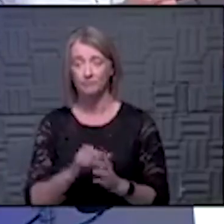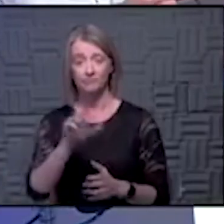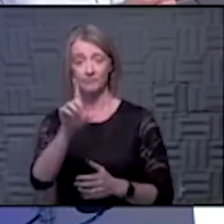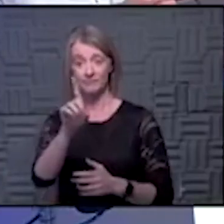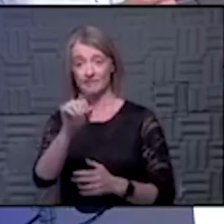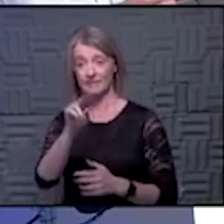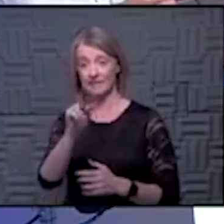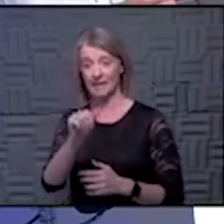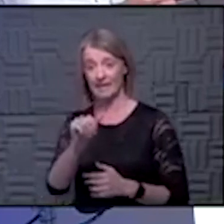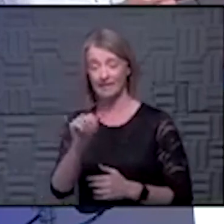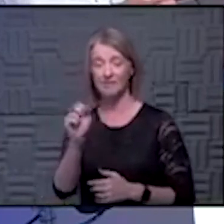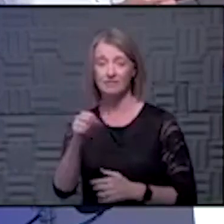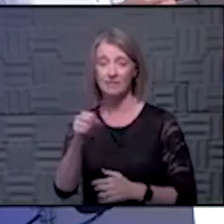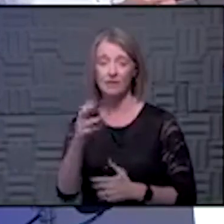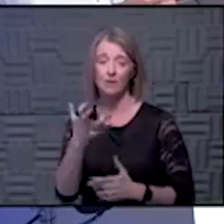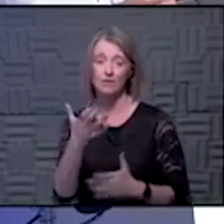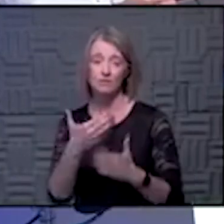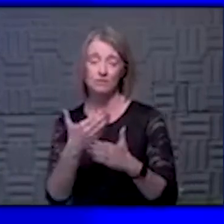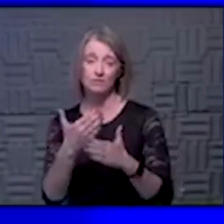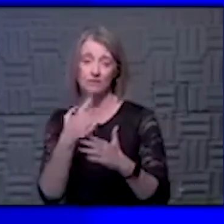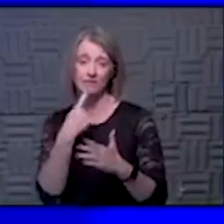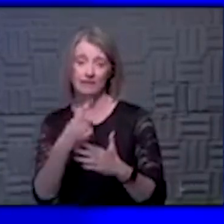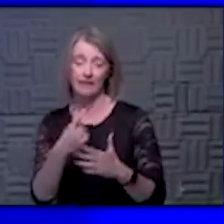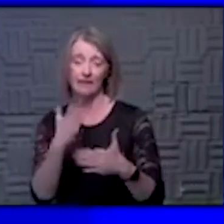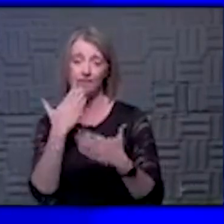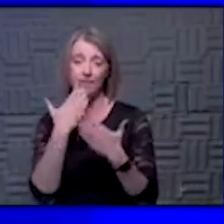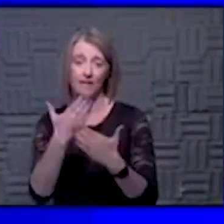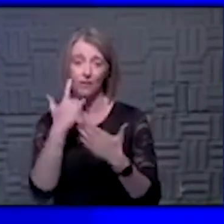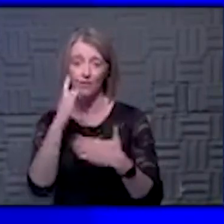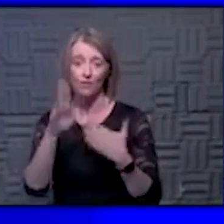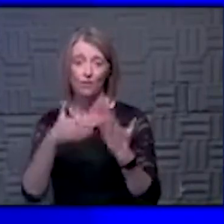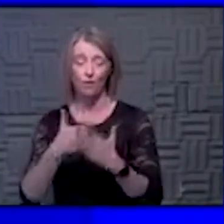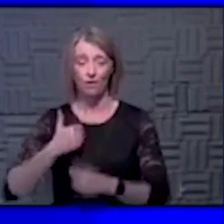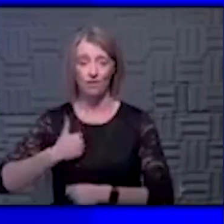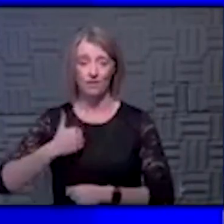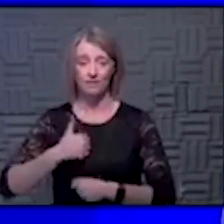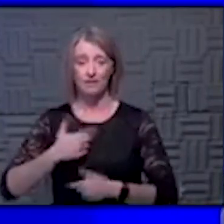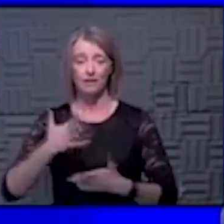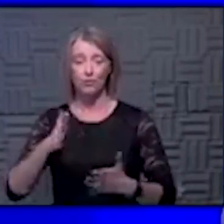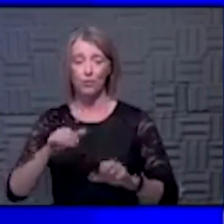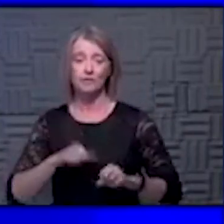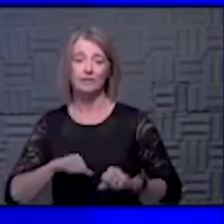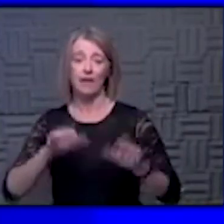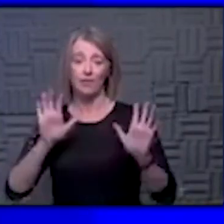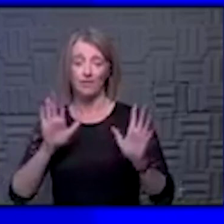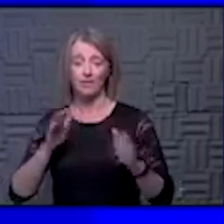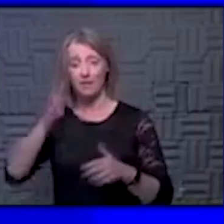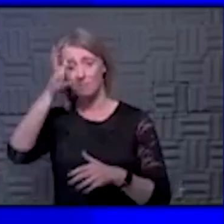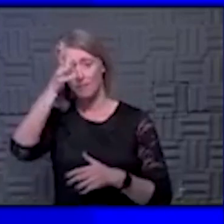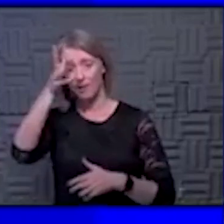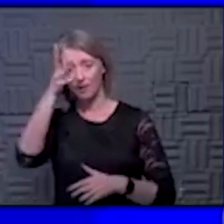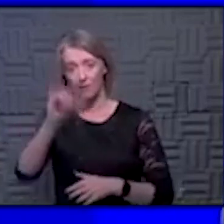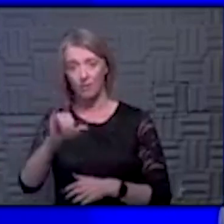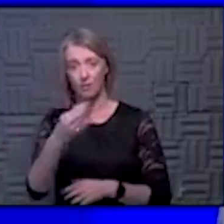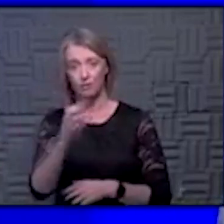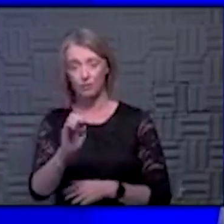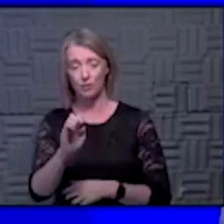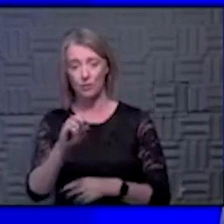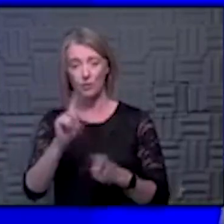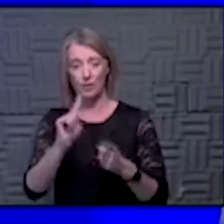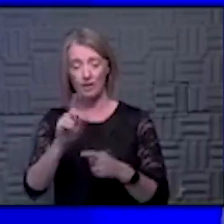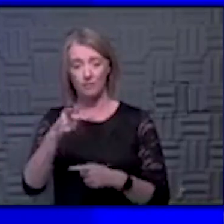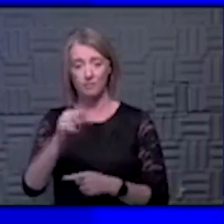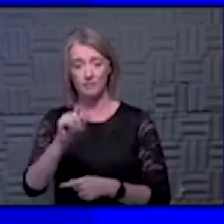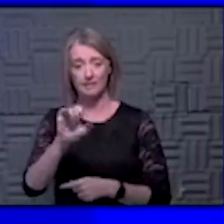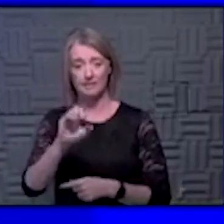Dana? I would just like to say, again, thank you to all the veterans making the ultimate sacrifice. My grandpa Joe was in the Pacific